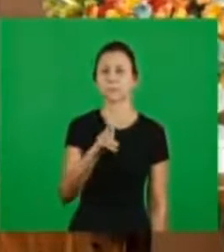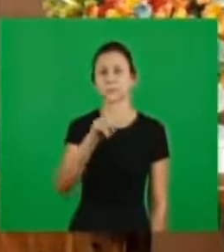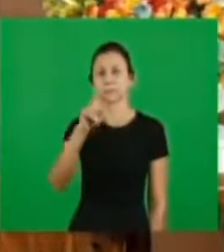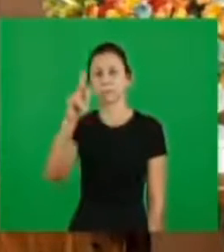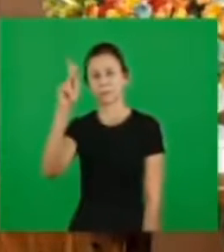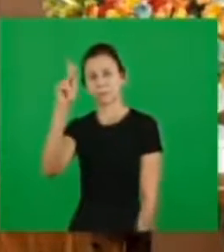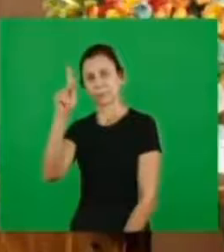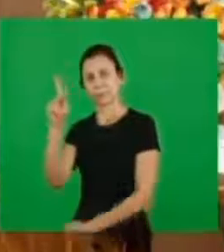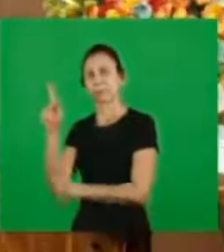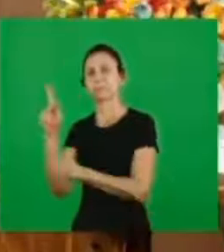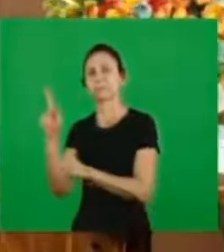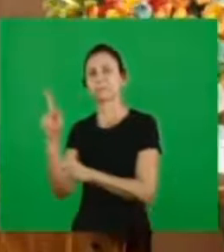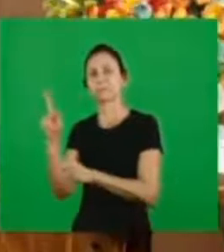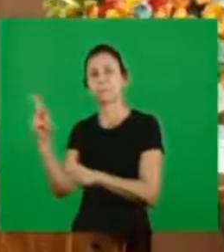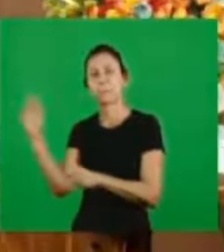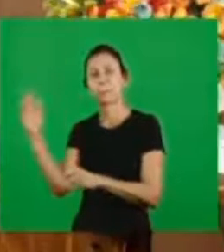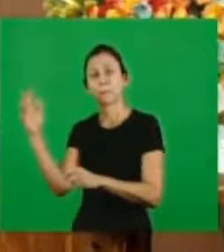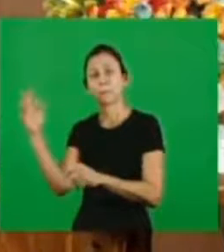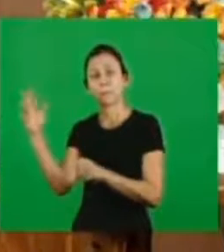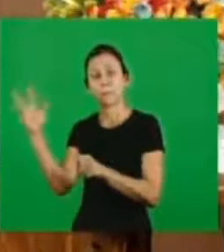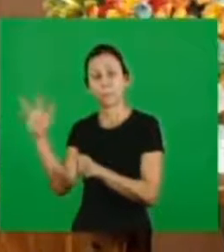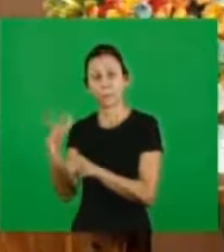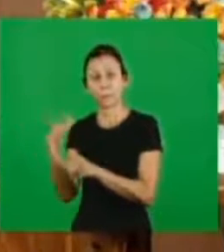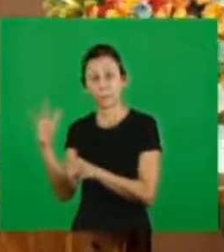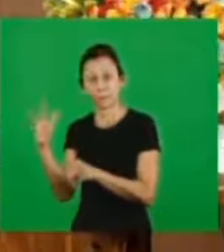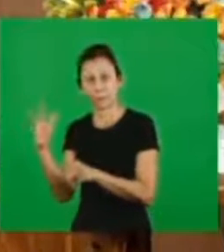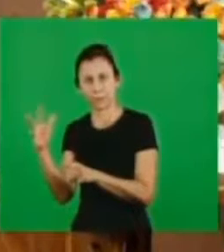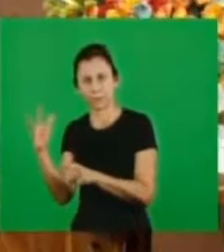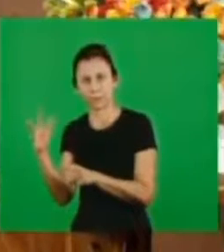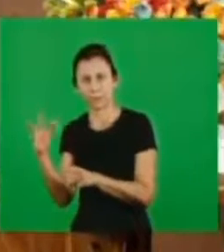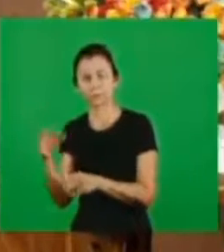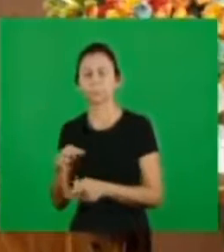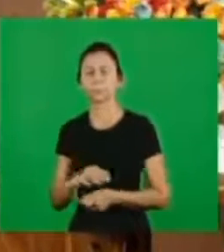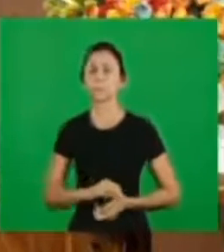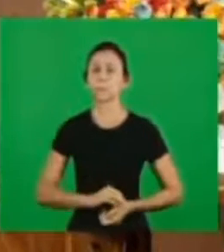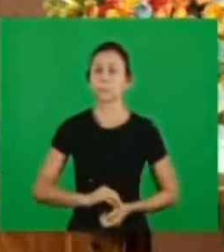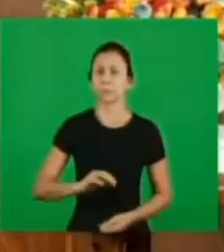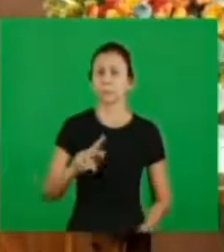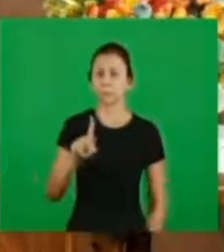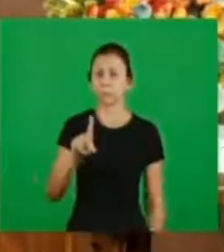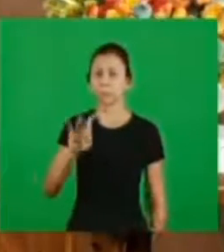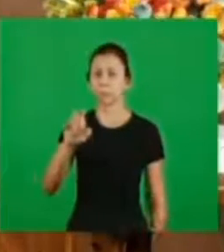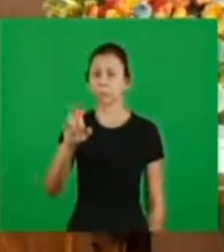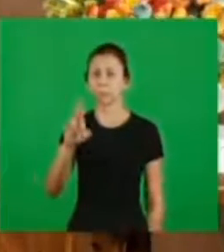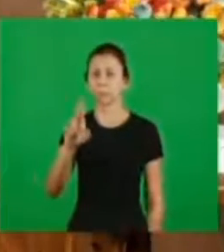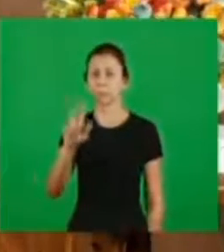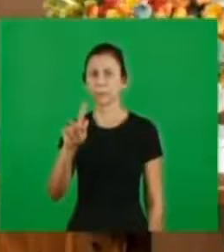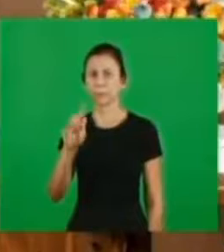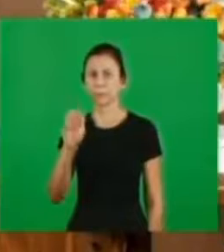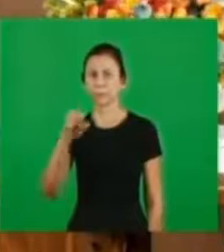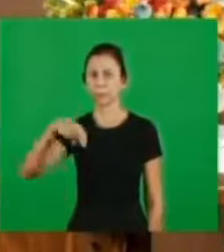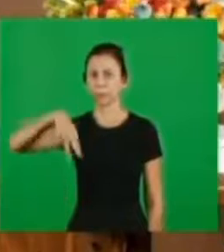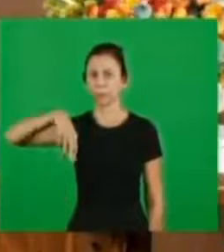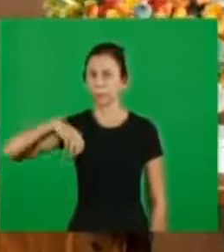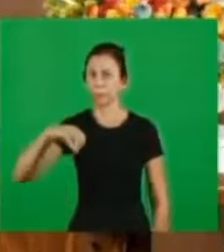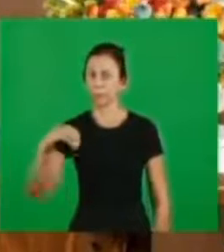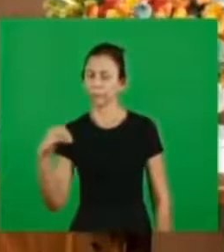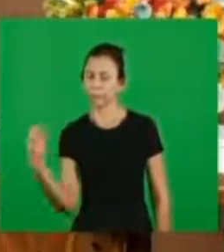continues in Pergamum. So there is a sequence in which each letter